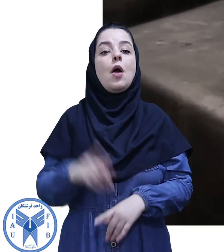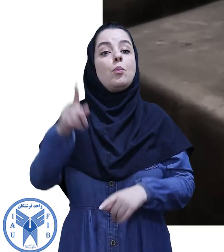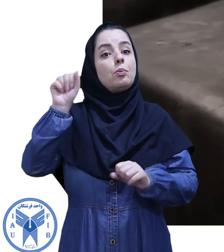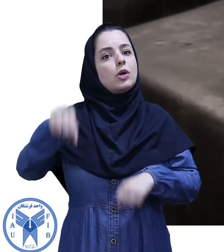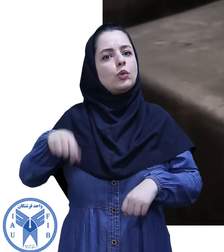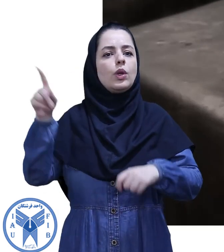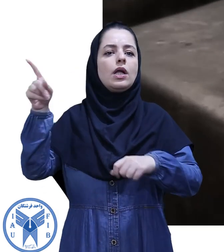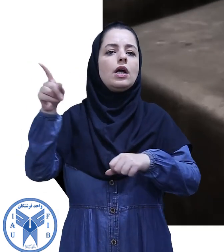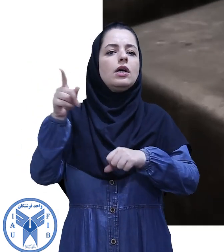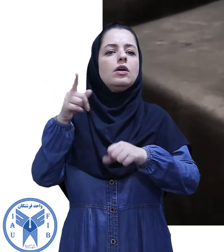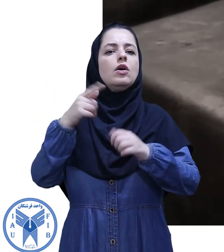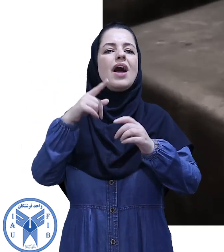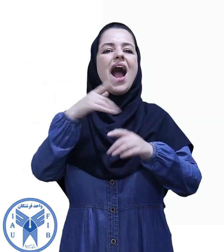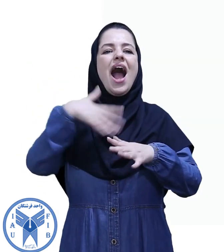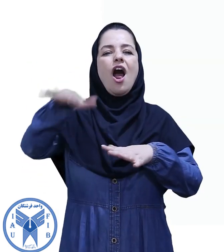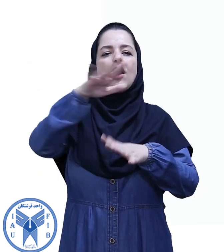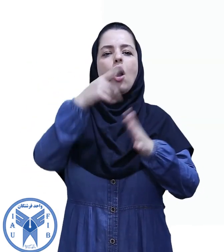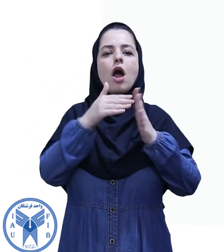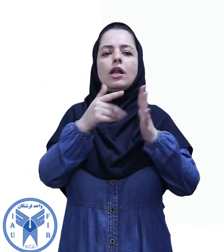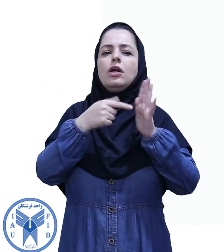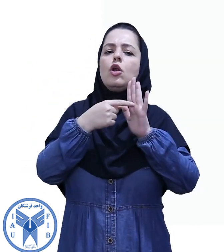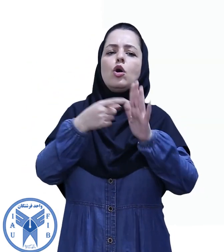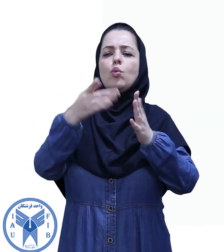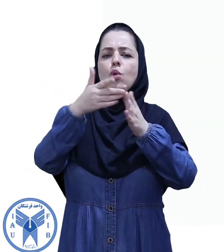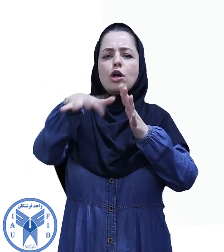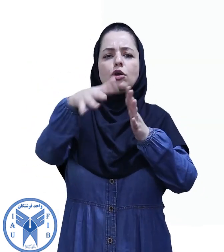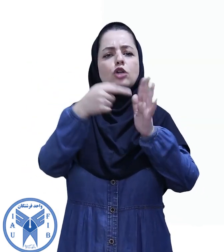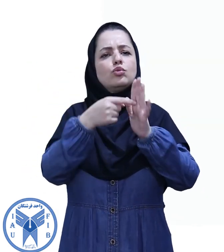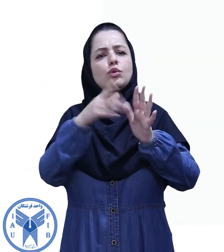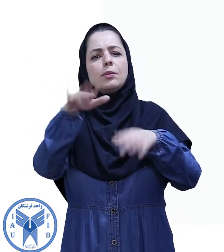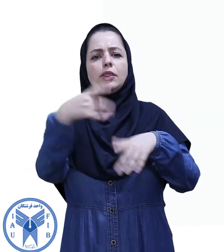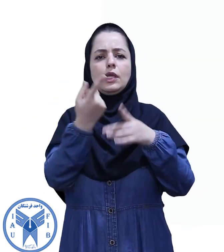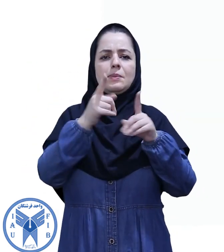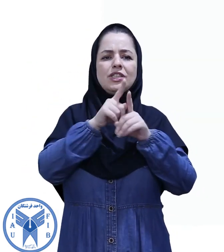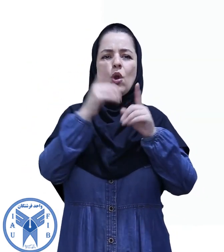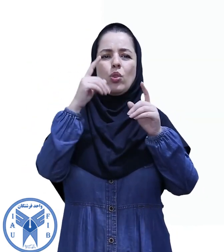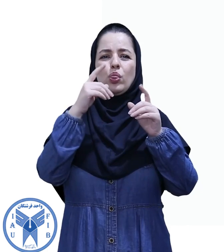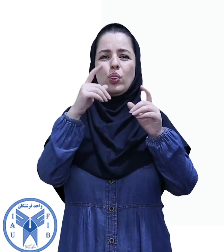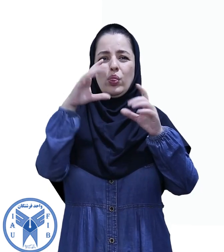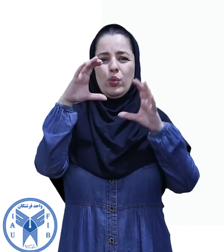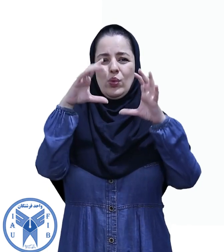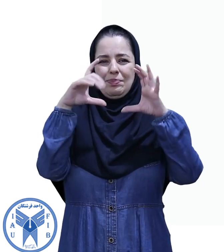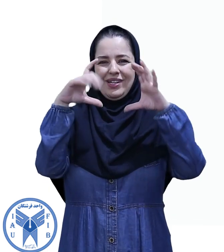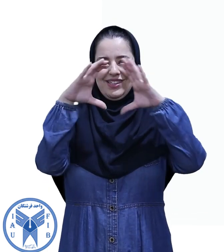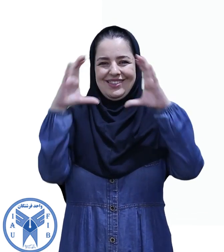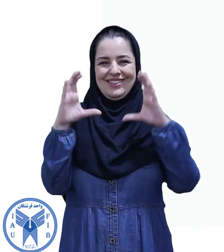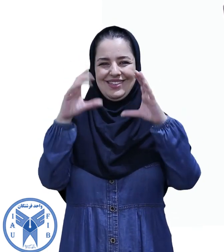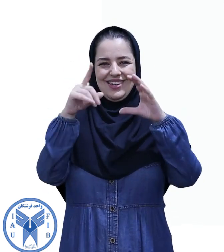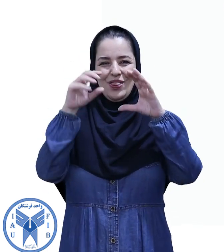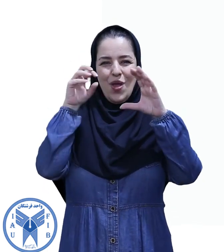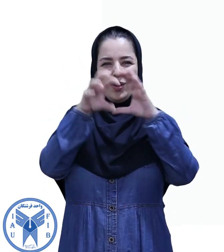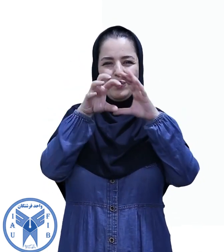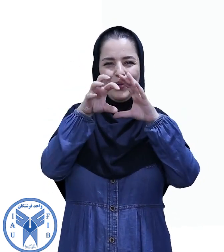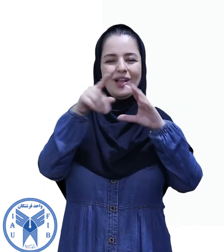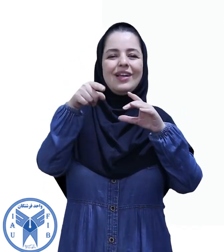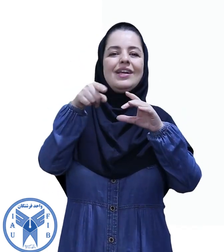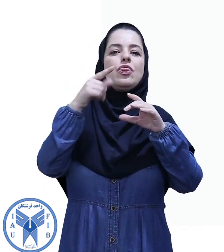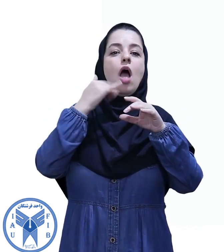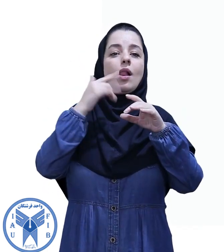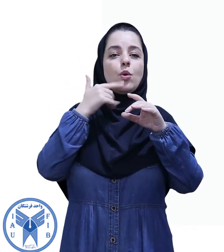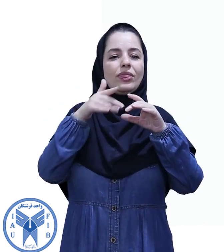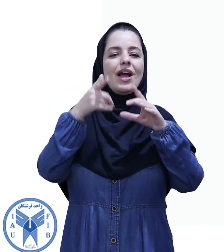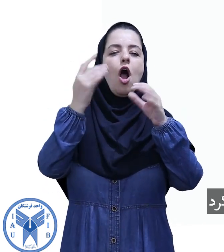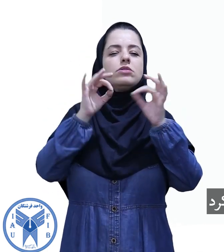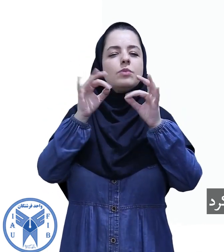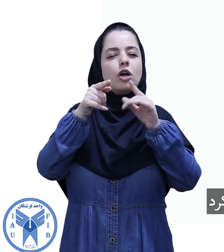not removed completely, but he can show them to people in the house. You can see them by candlelight. This is the type of camera that